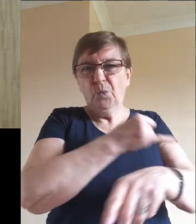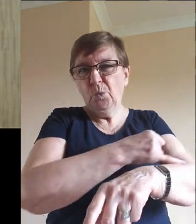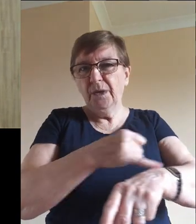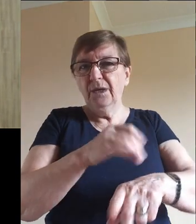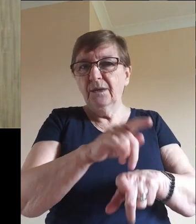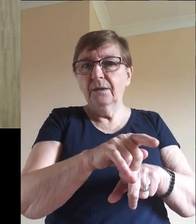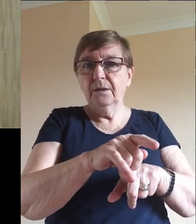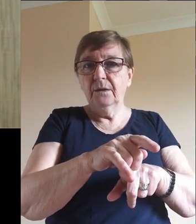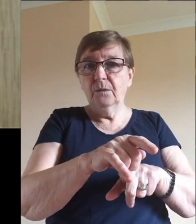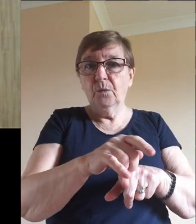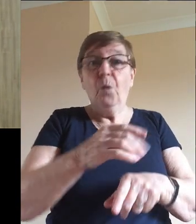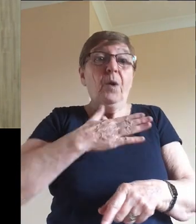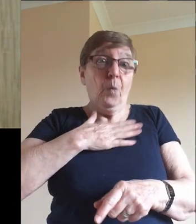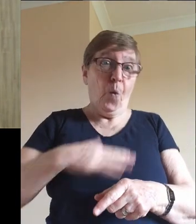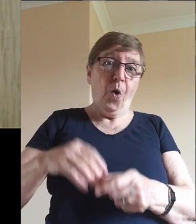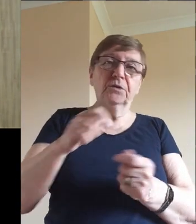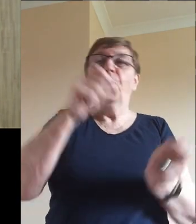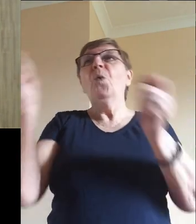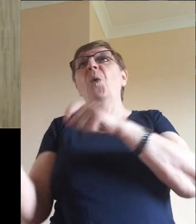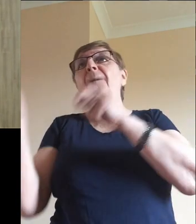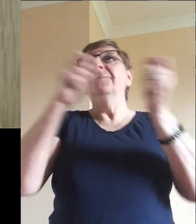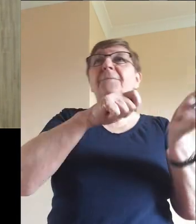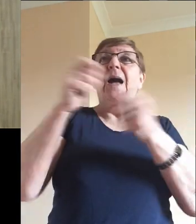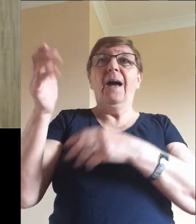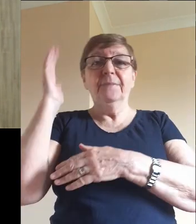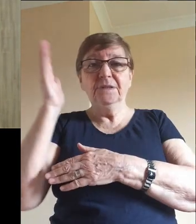that we want Palm Sunday and we want Easter,